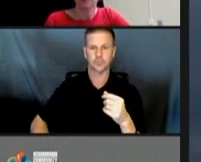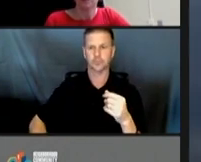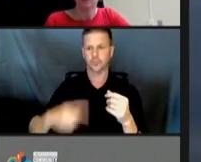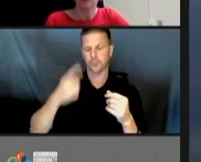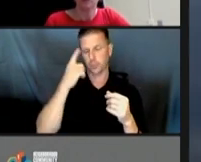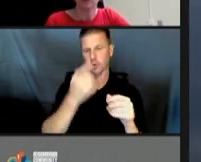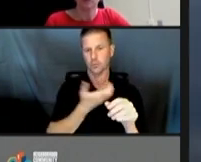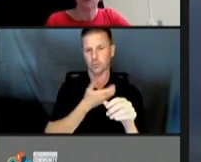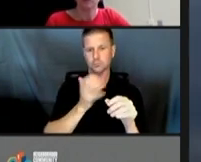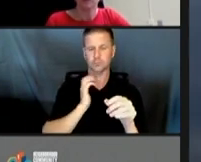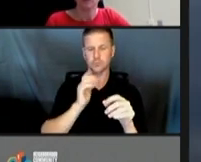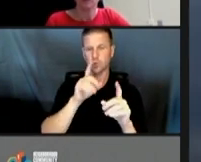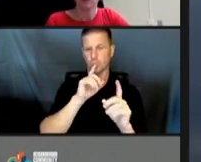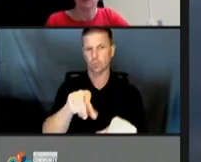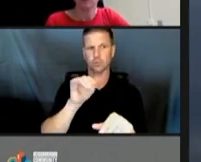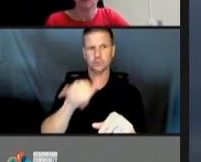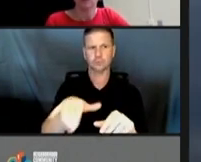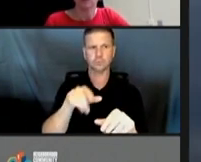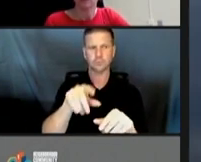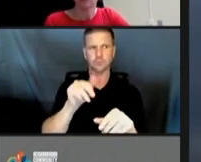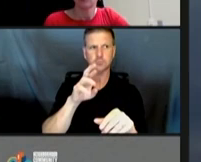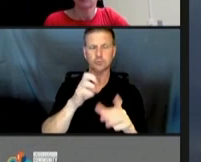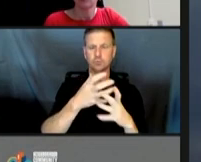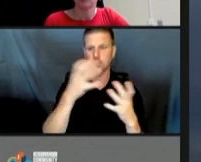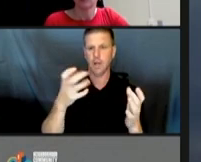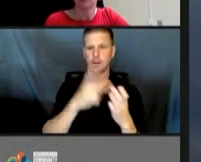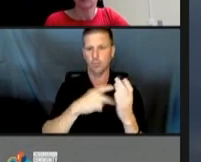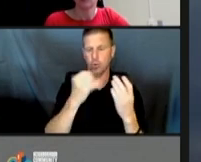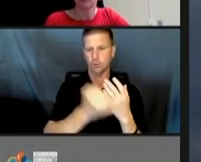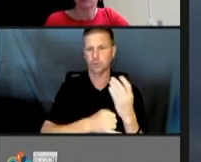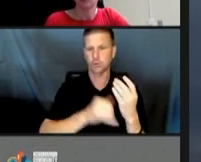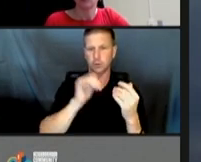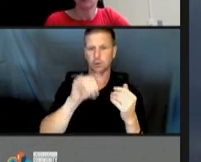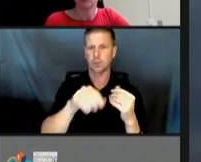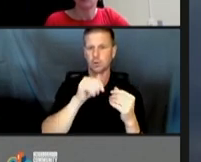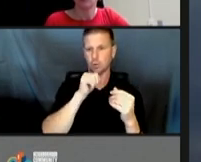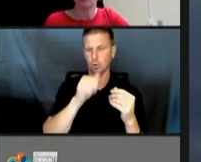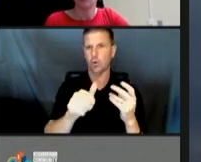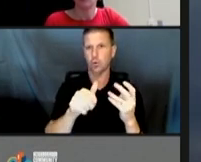our response to that is that there are a lot of projects that do not,